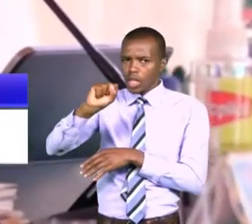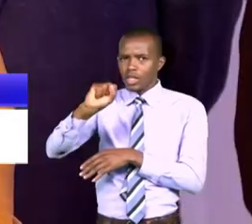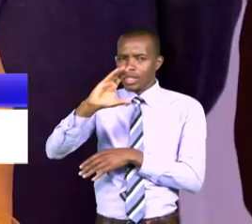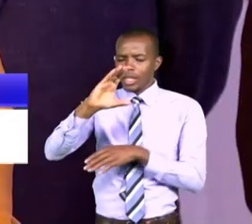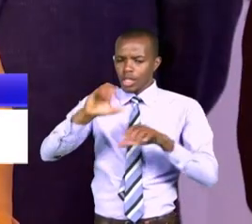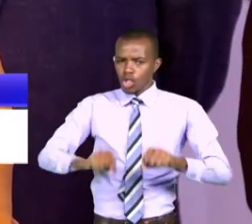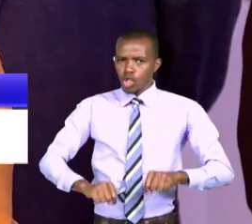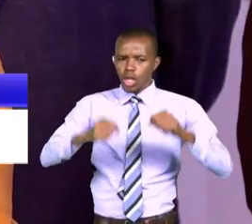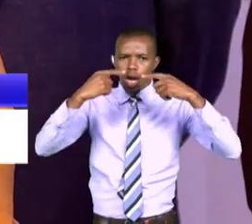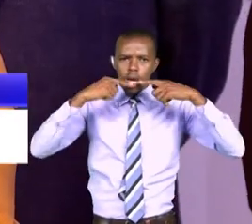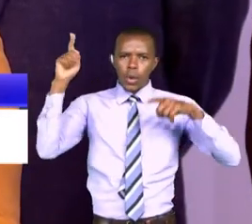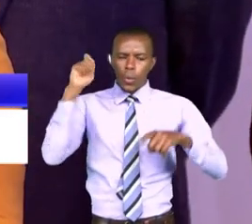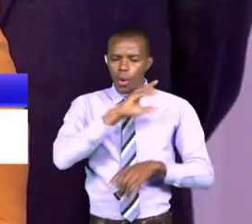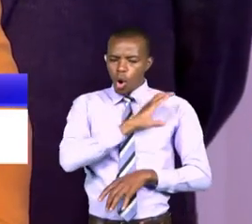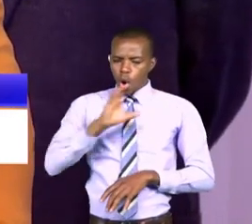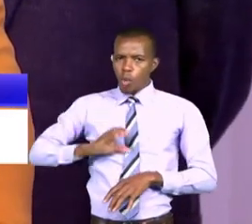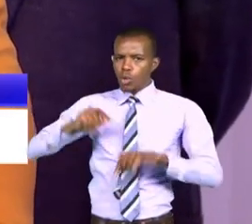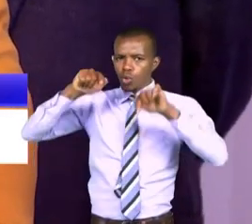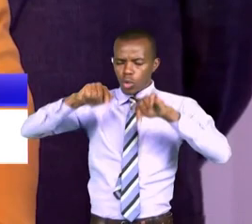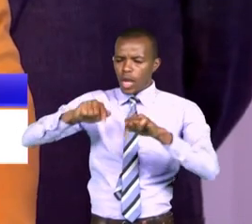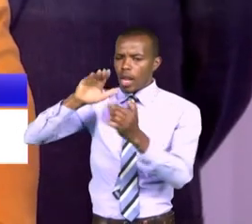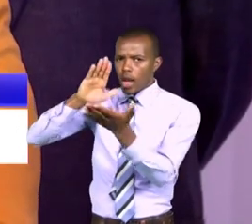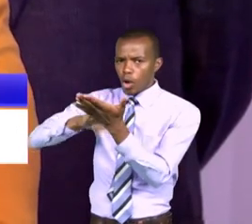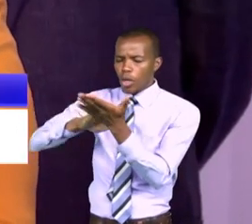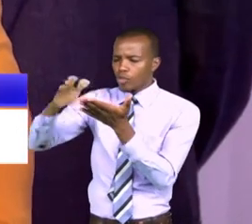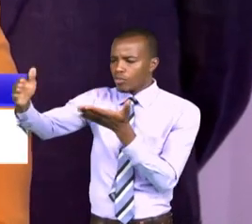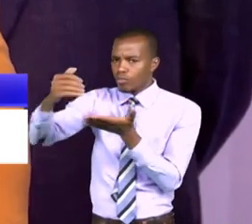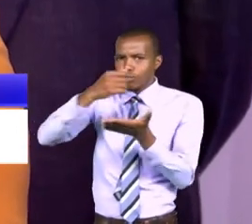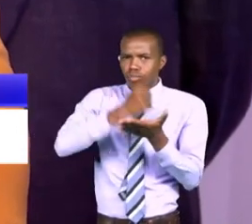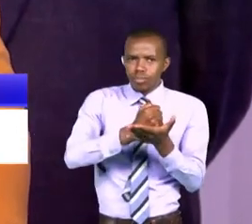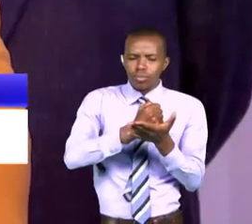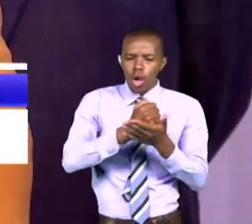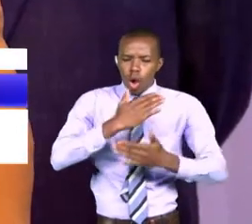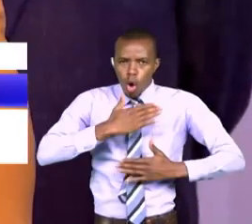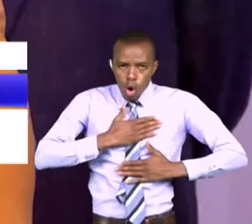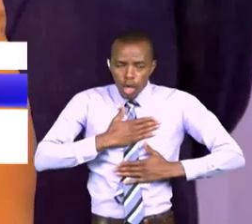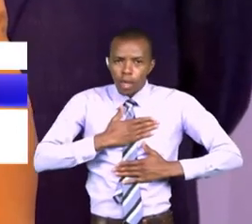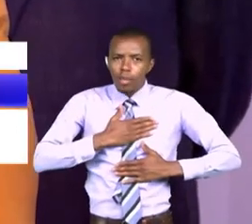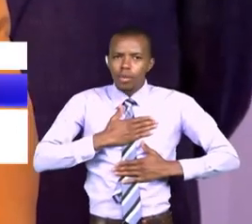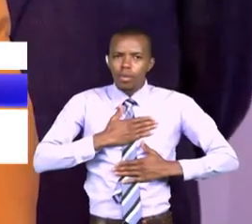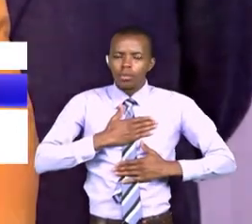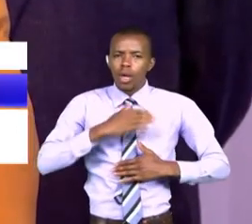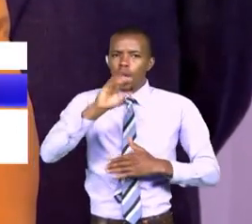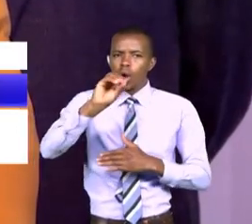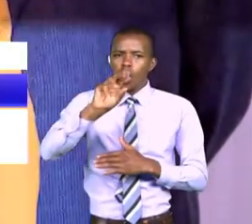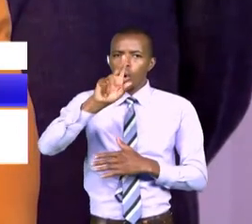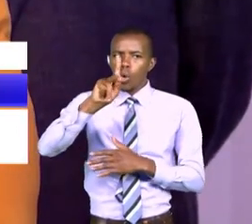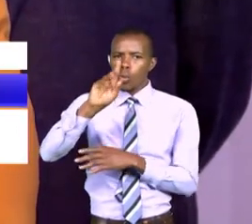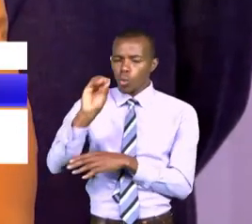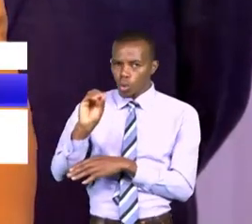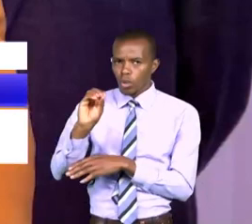announced. The Commission has today recommended for appointment Honorable Mr. Justice Ouko William